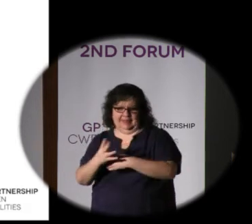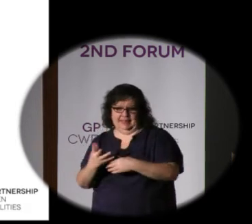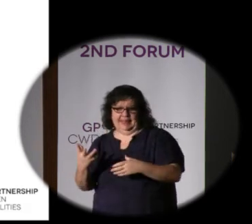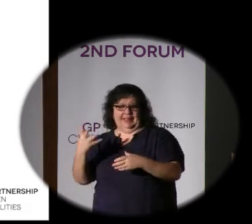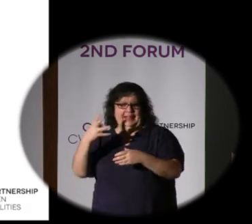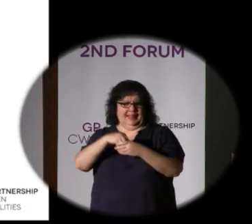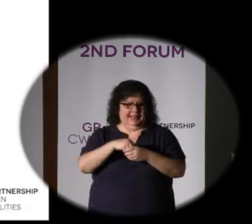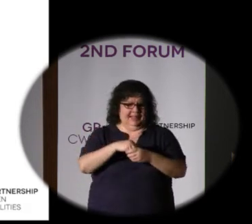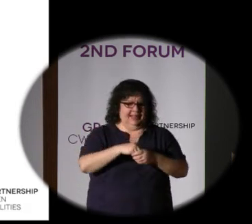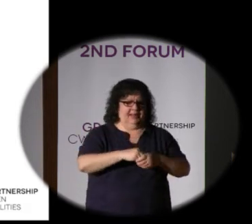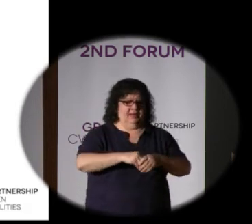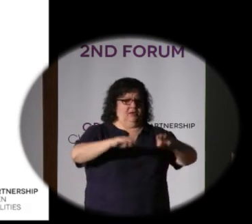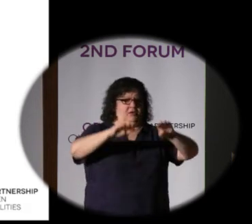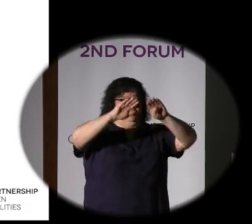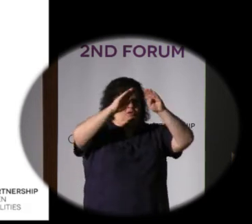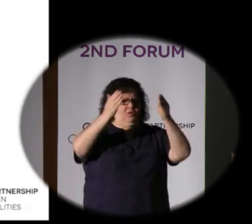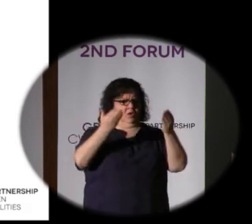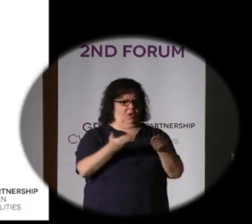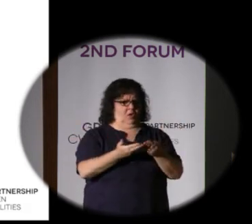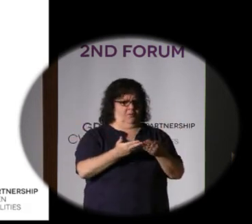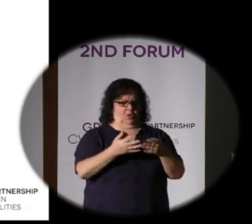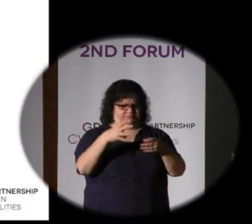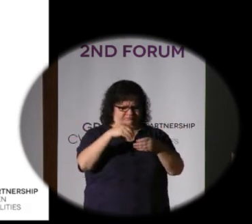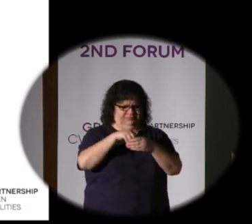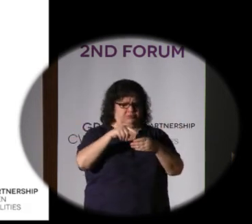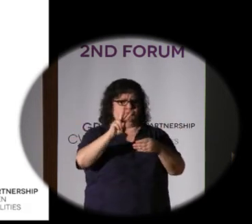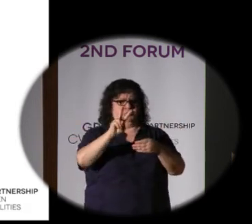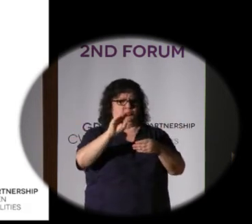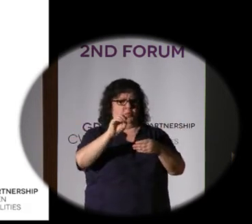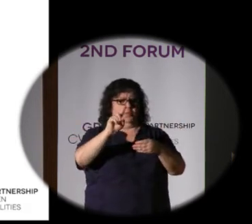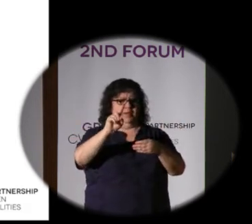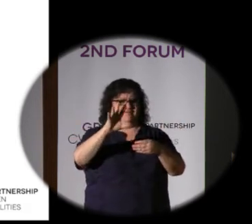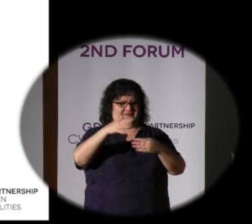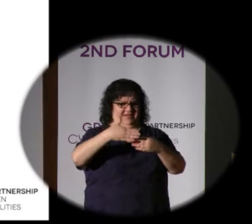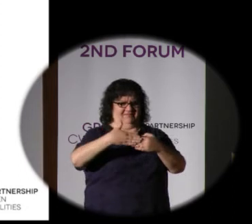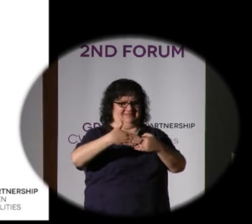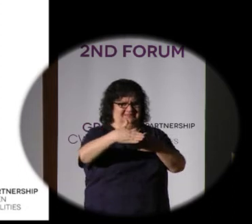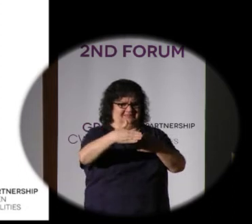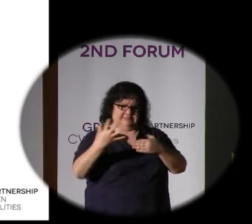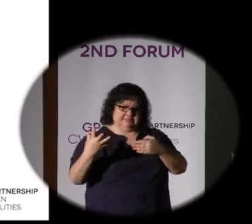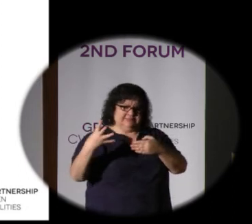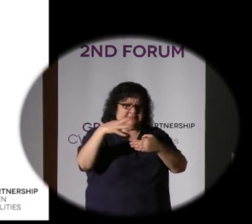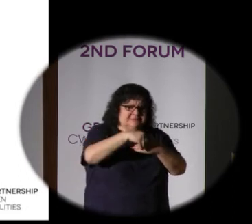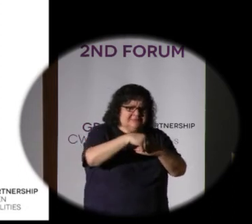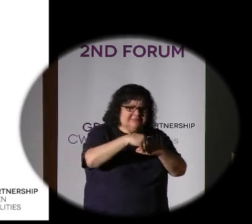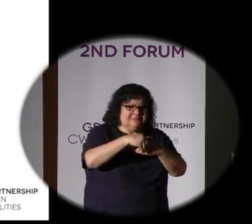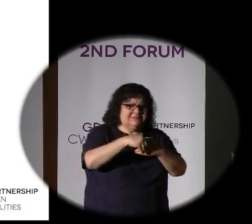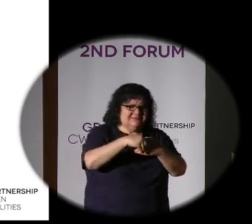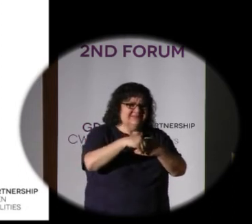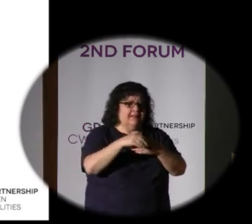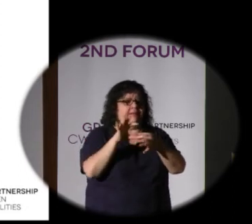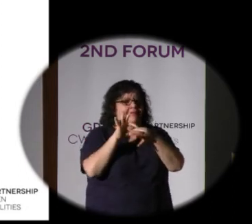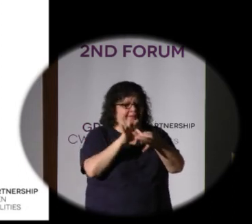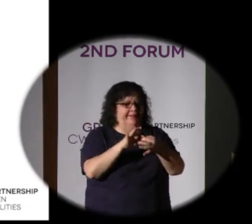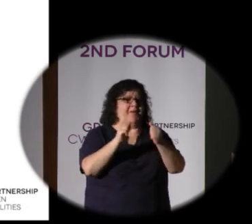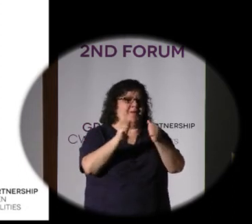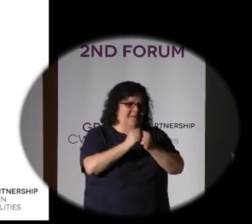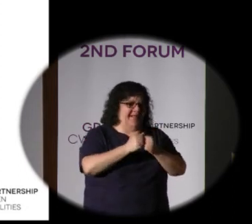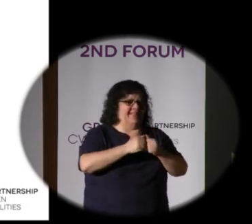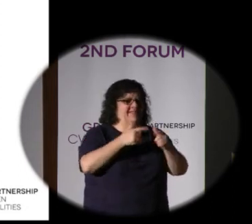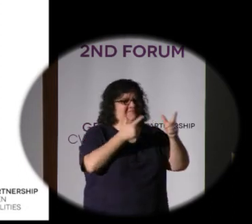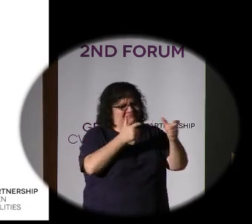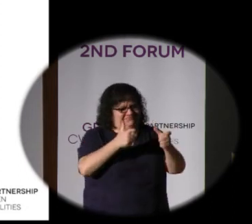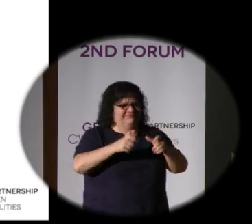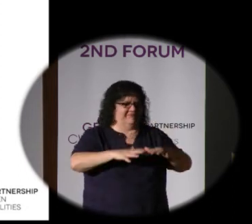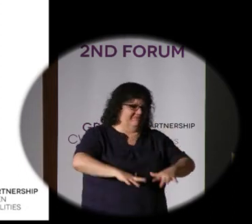post-15, which is the framework for disaster risk reduction, and then move towards the ECOSOC